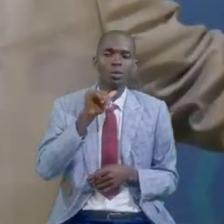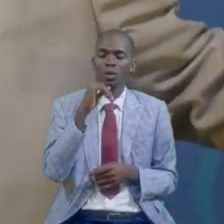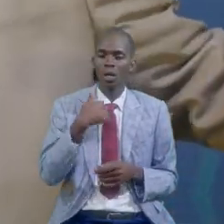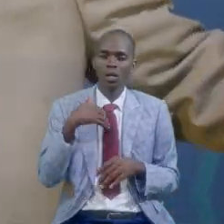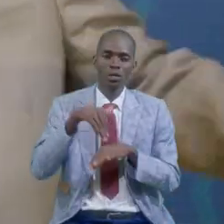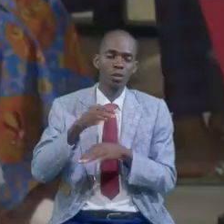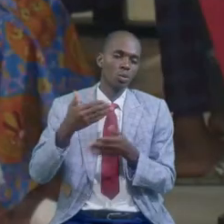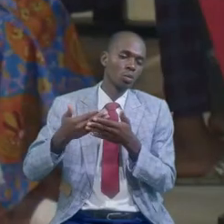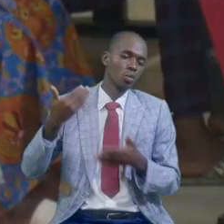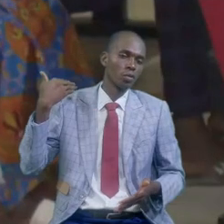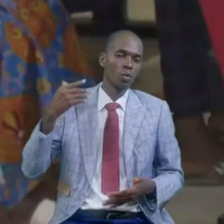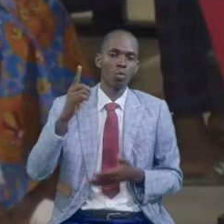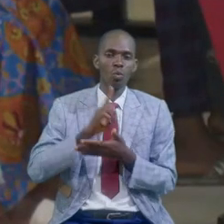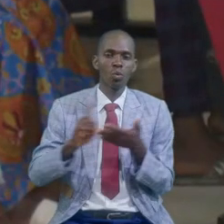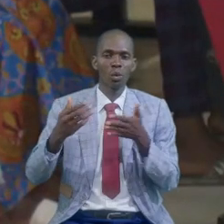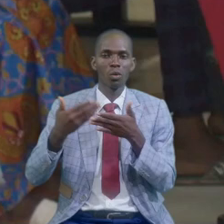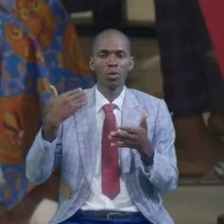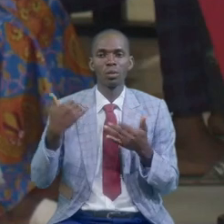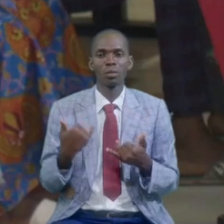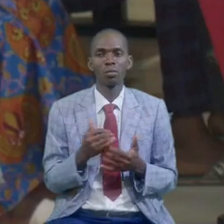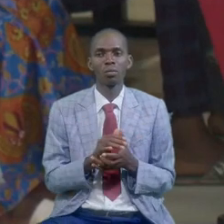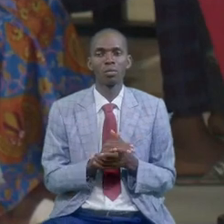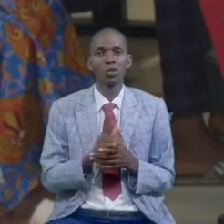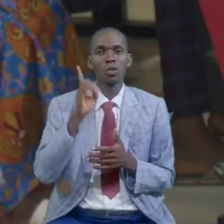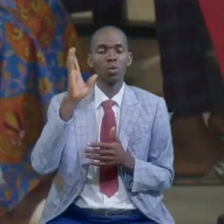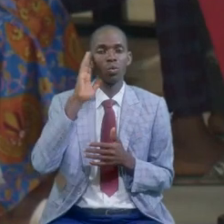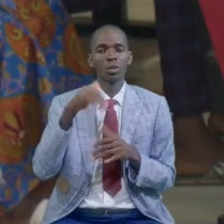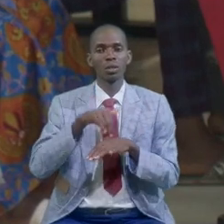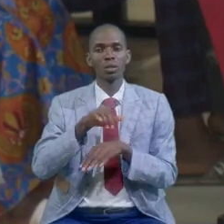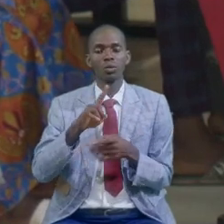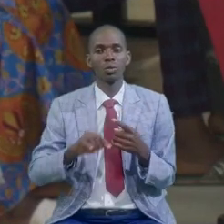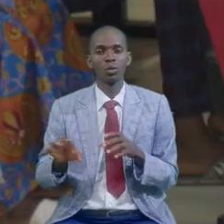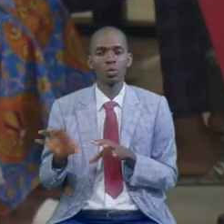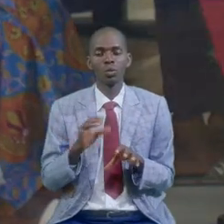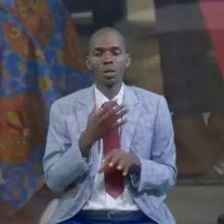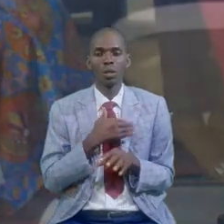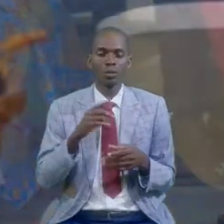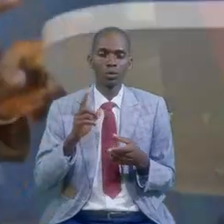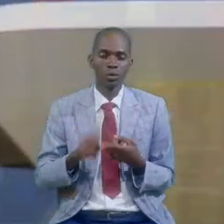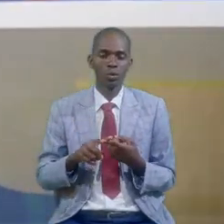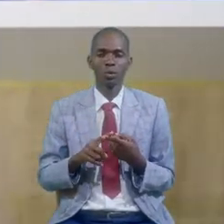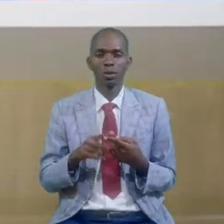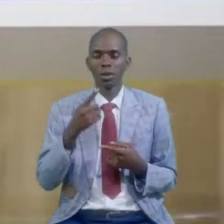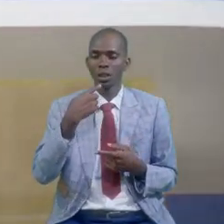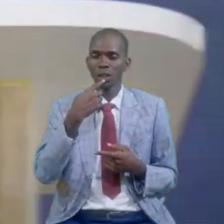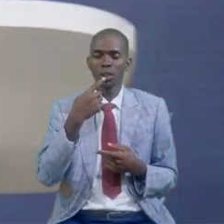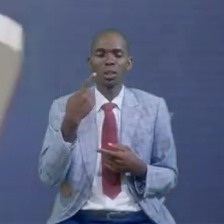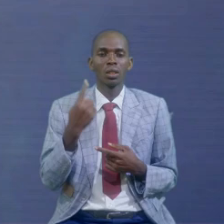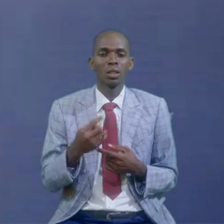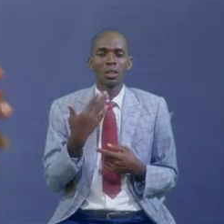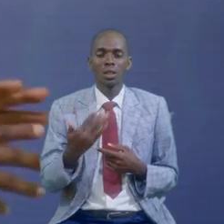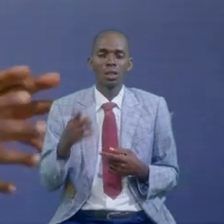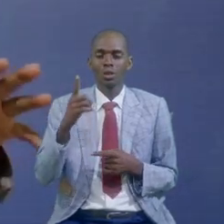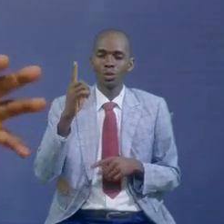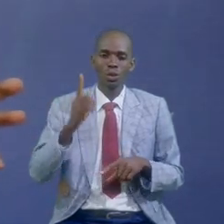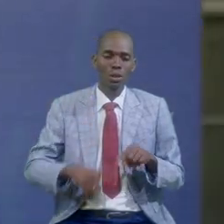ago. He will send you to do and to say the things you couldn't have